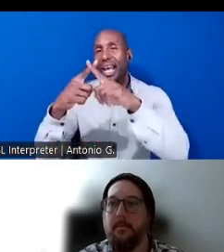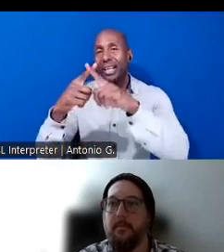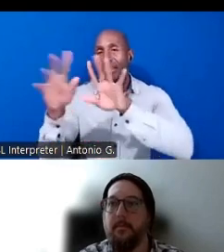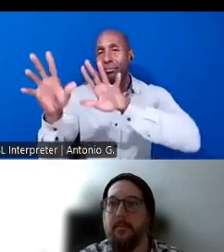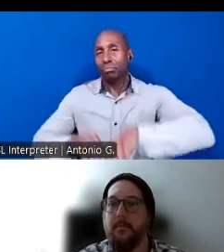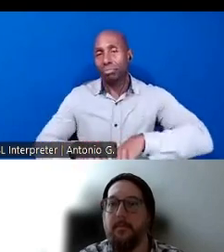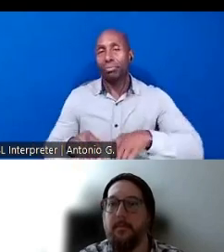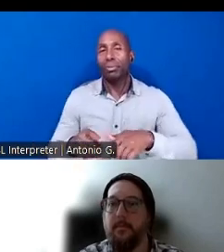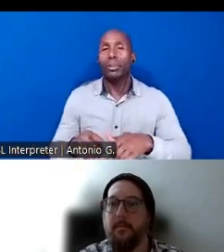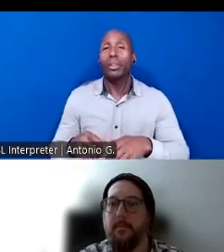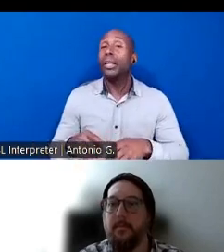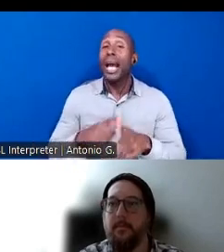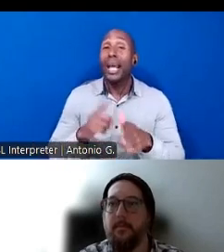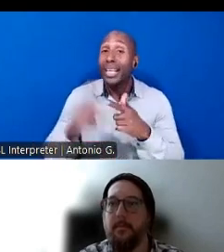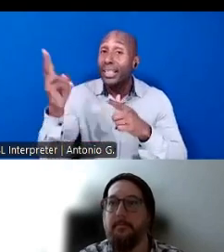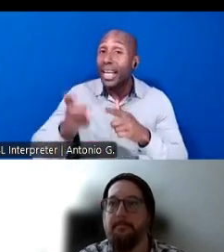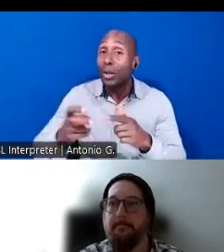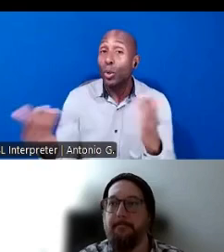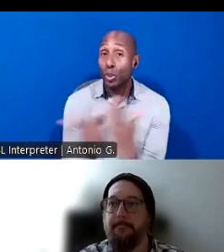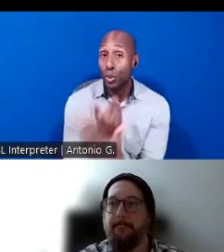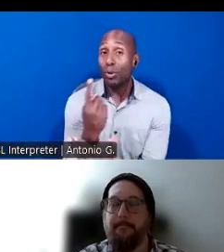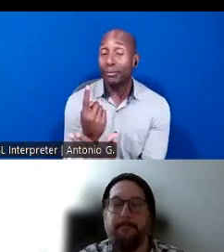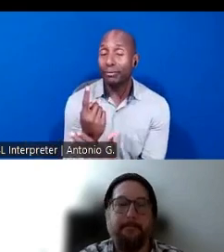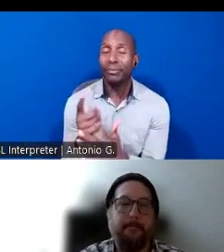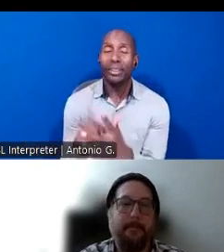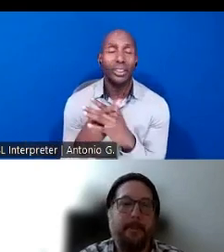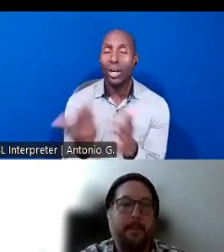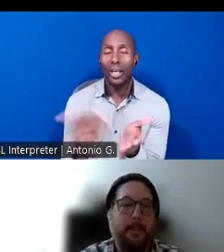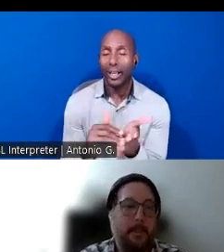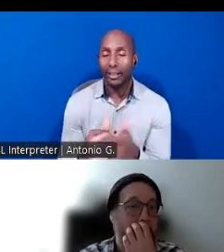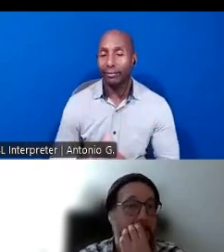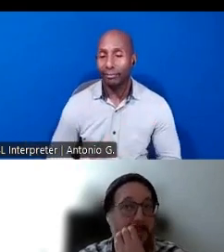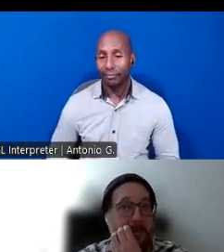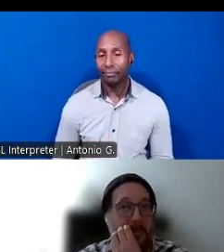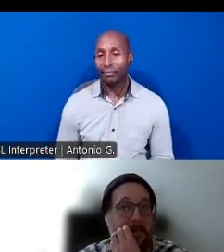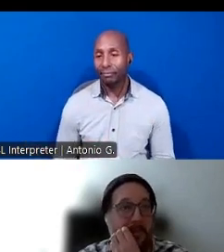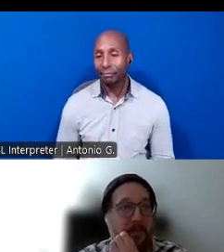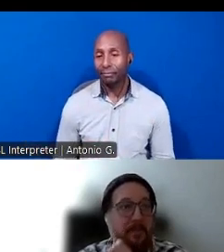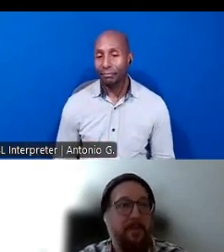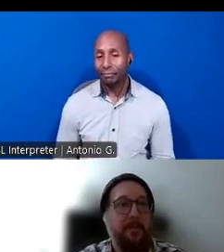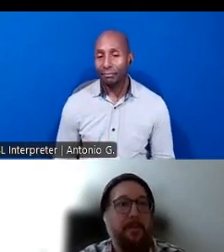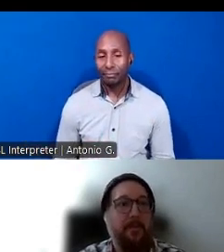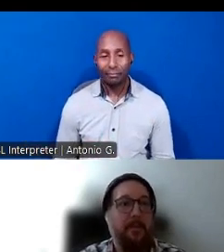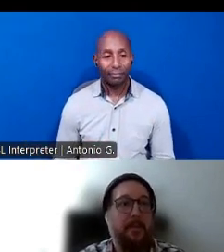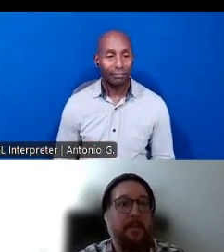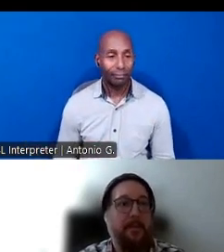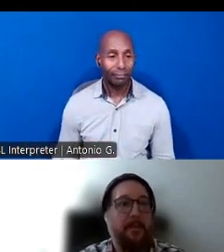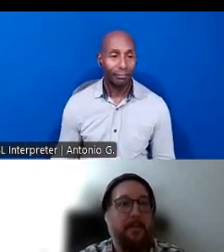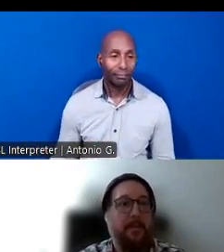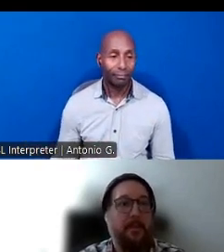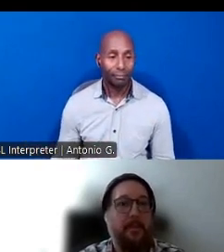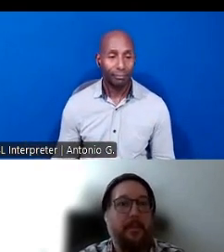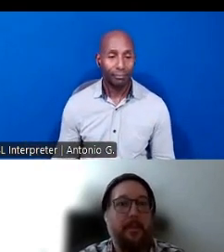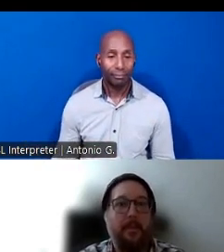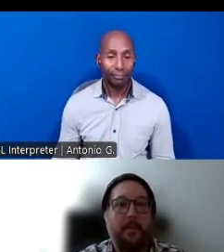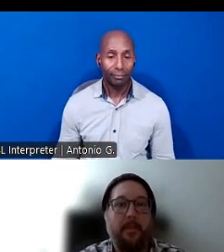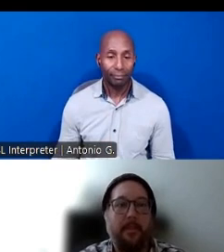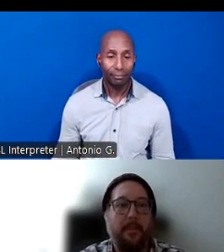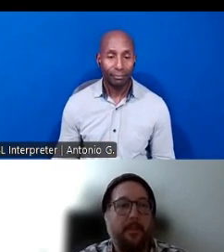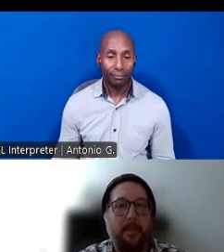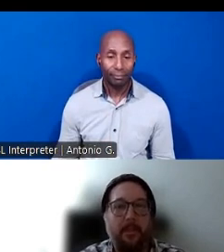and start from scratch. Okay, and that's the FTE